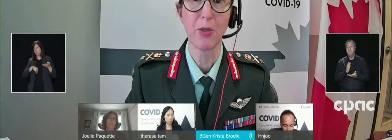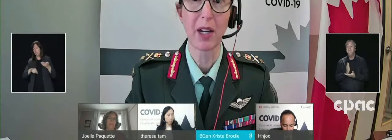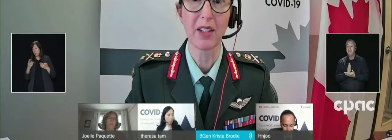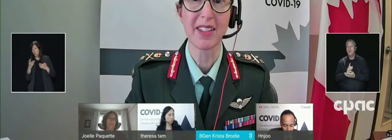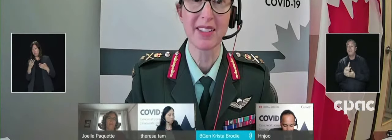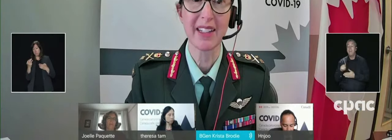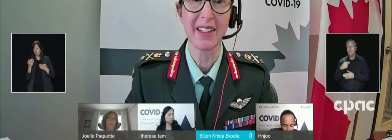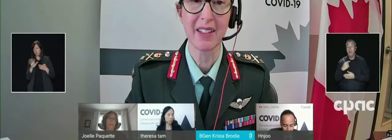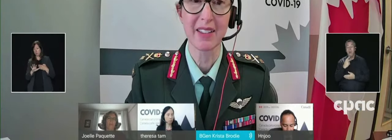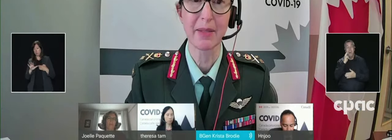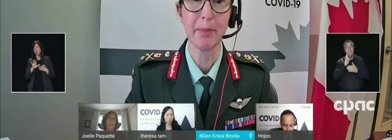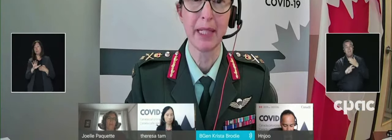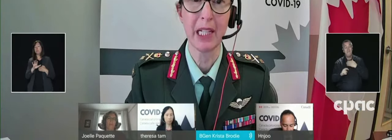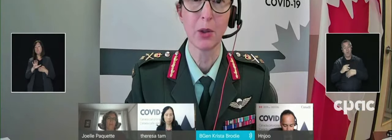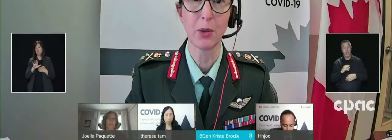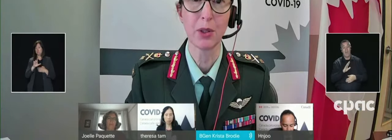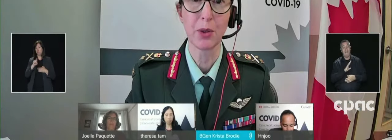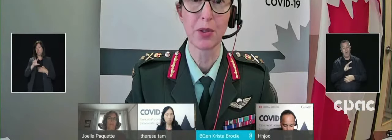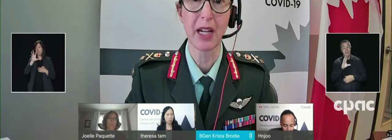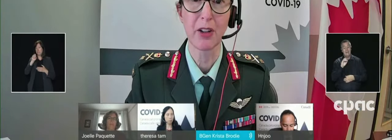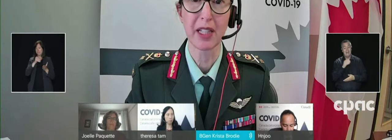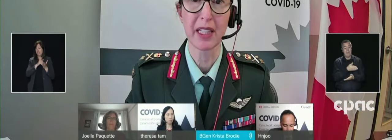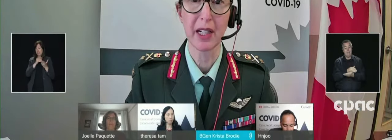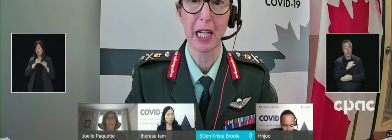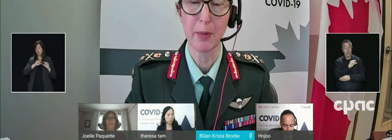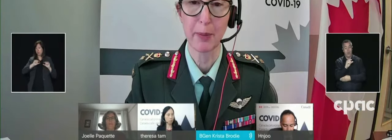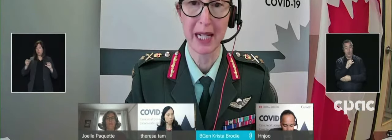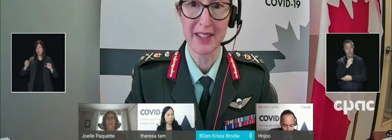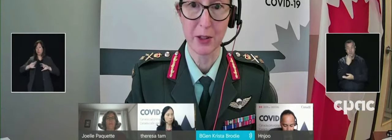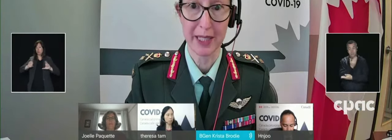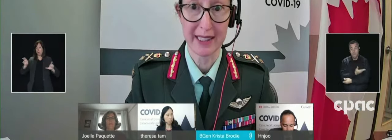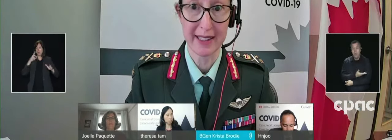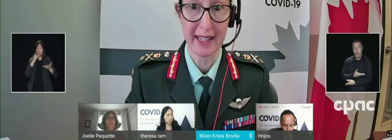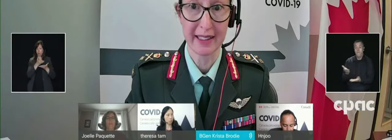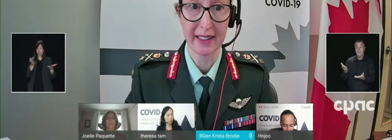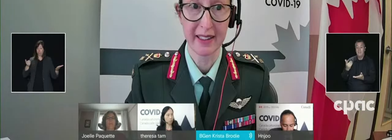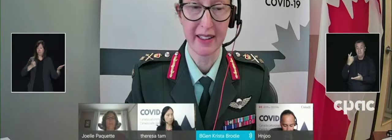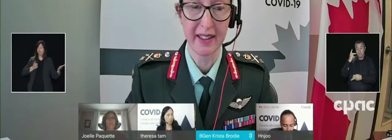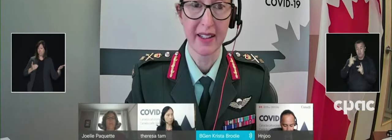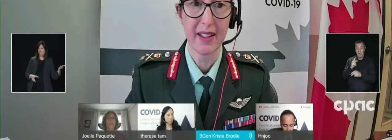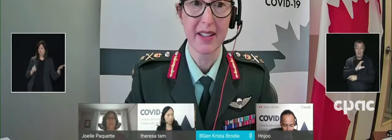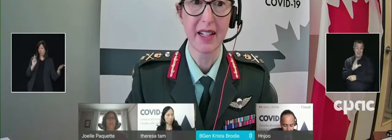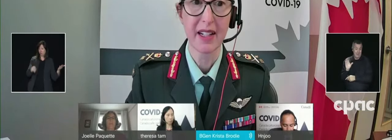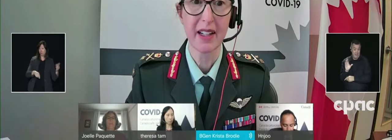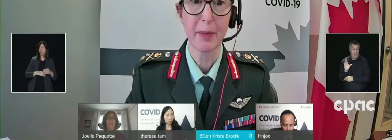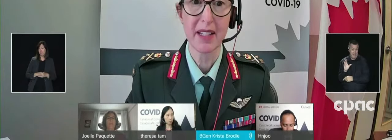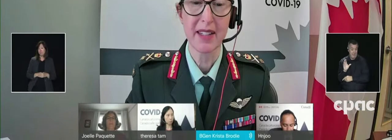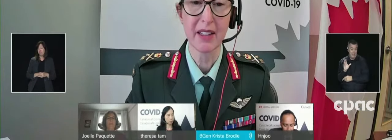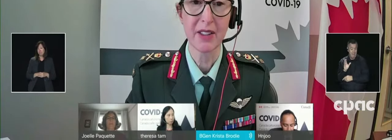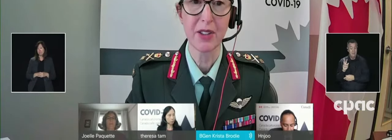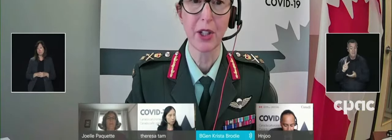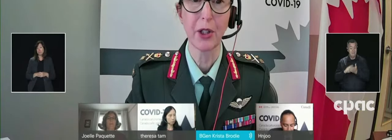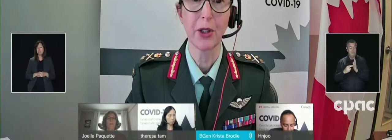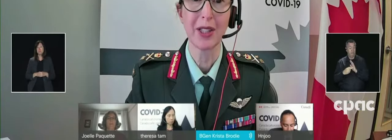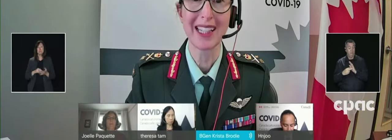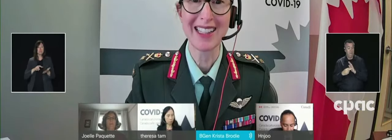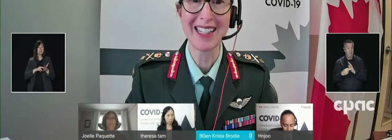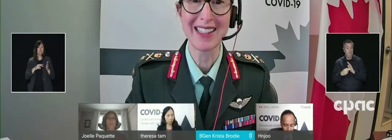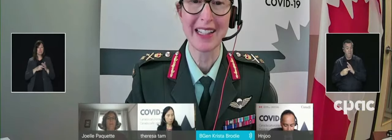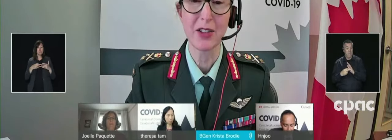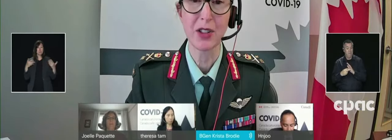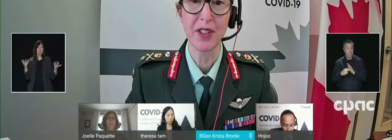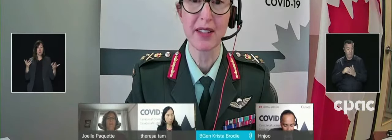prévoyons avoir 50 millions de doses à offrir à la population canadienne. Cela représente